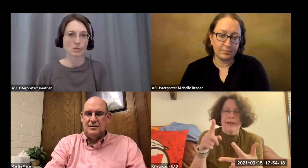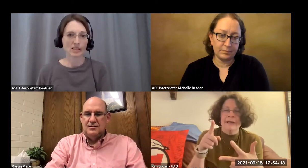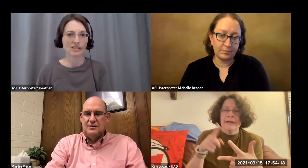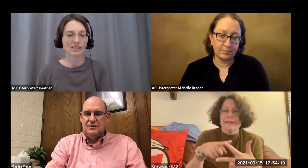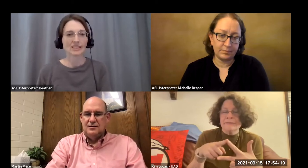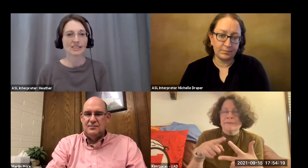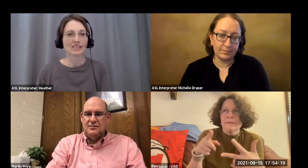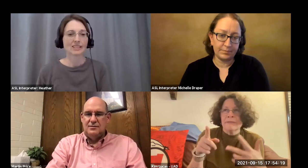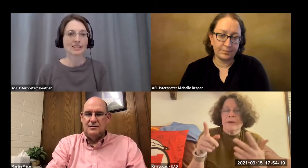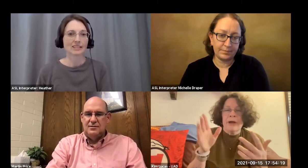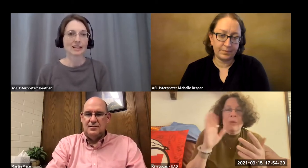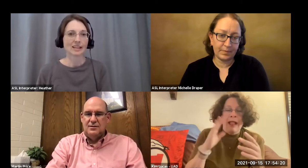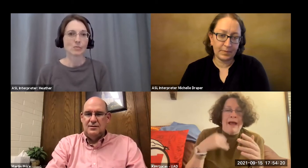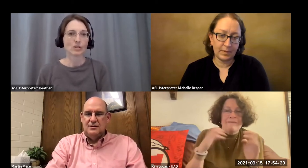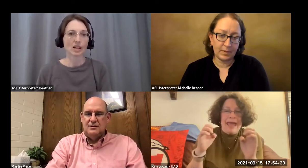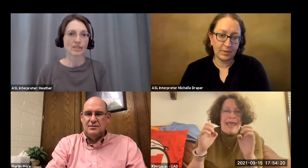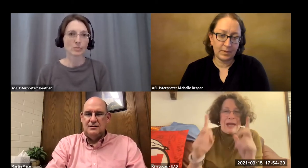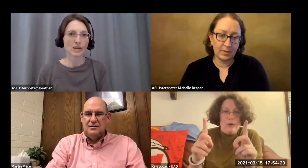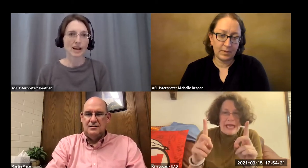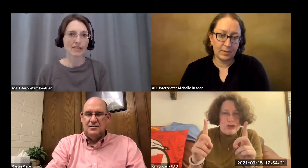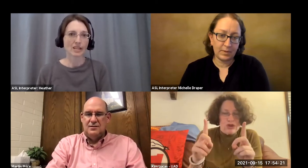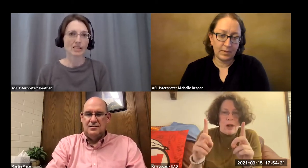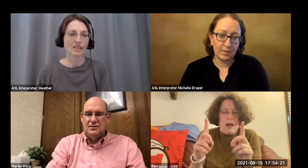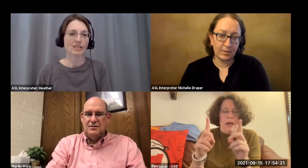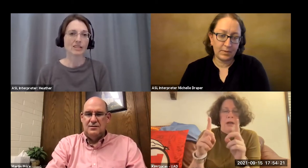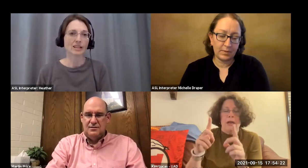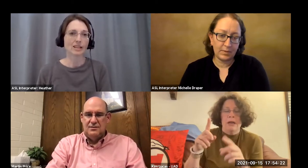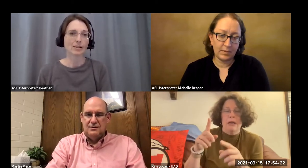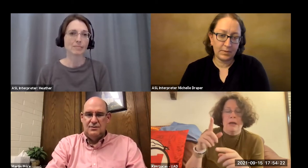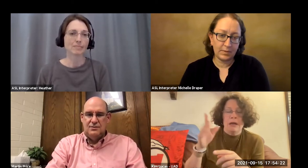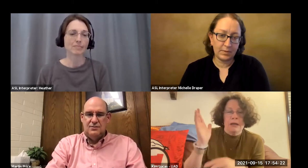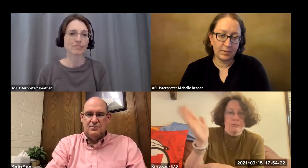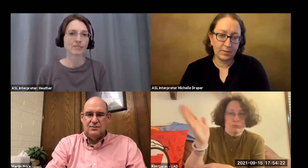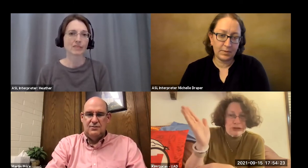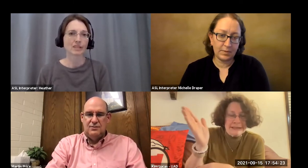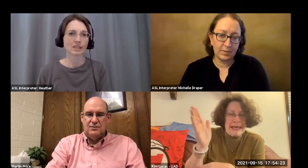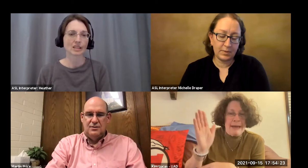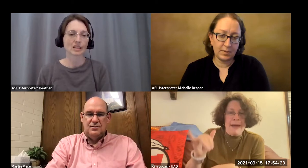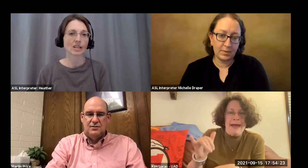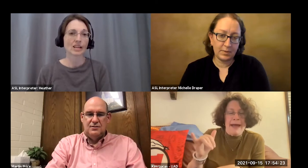and in between. We'll also be having an